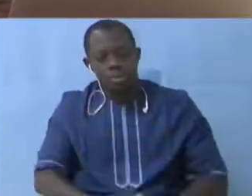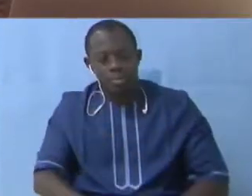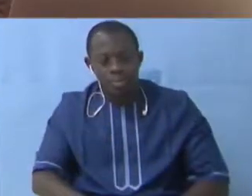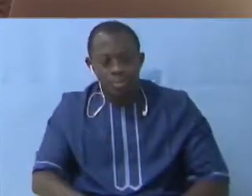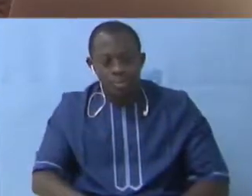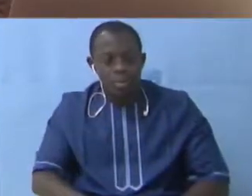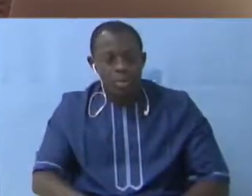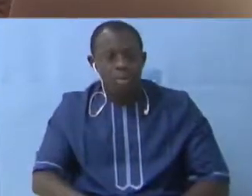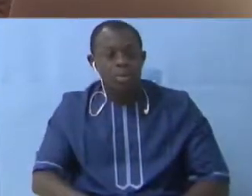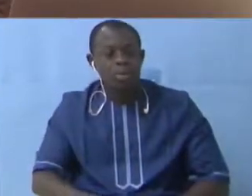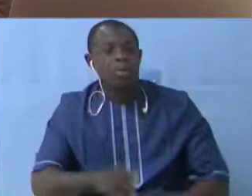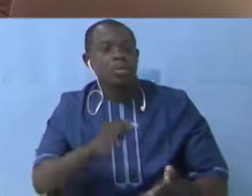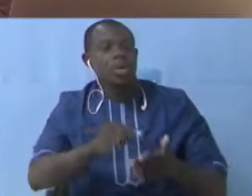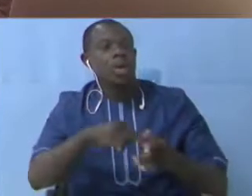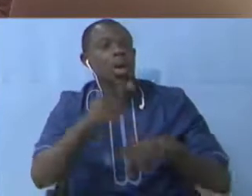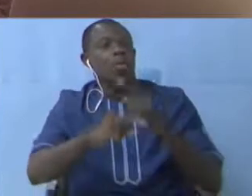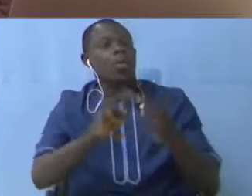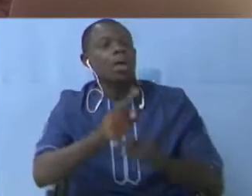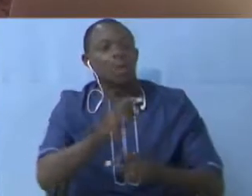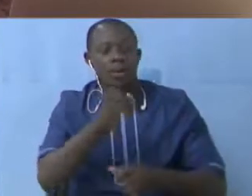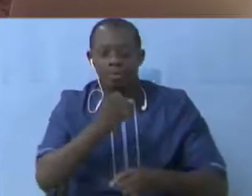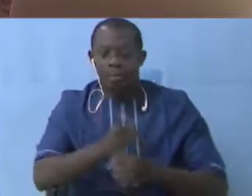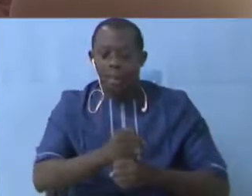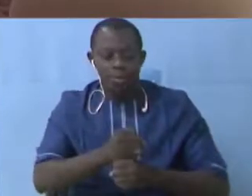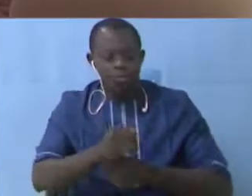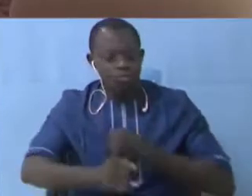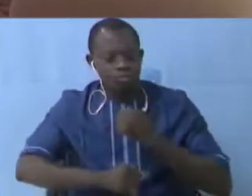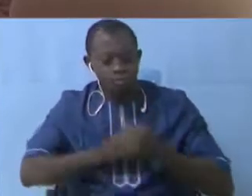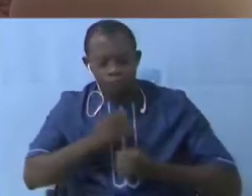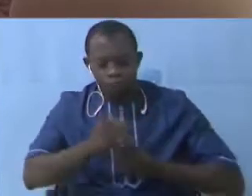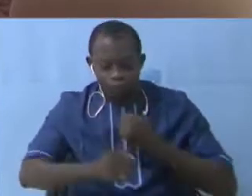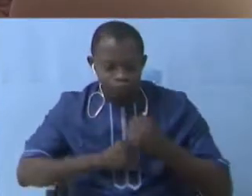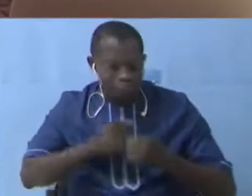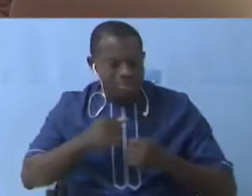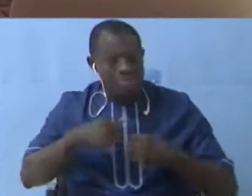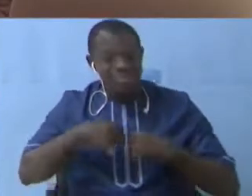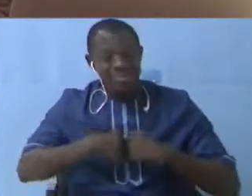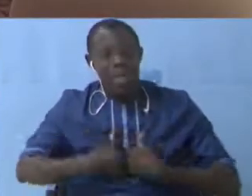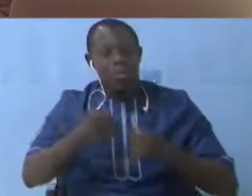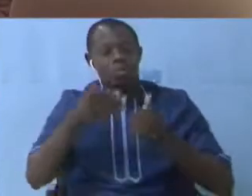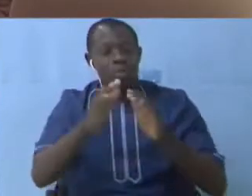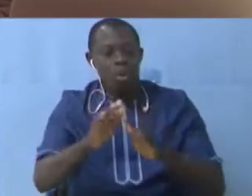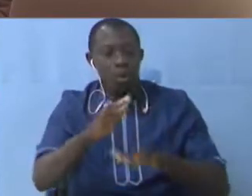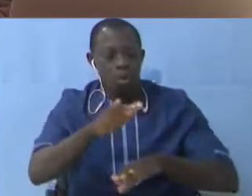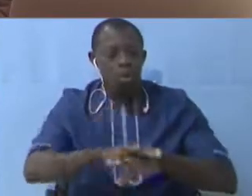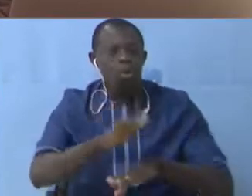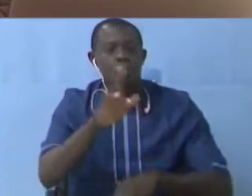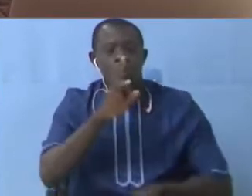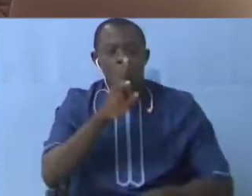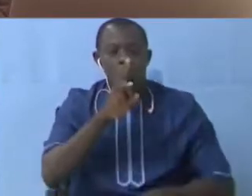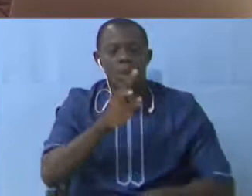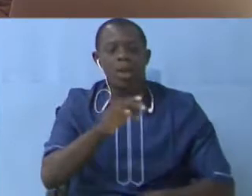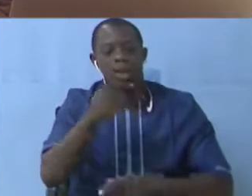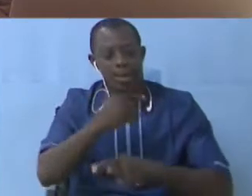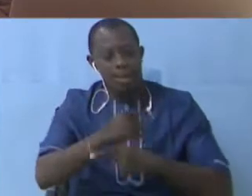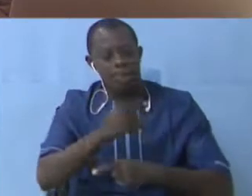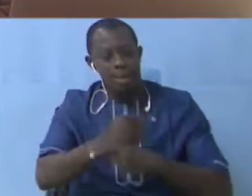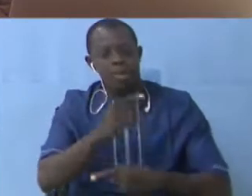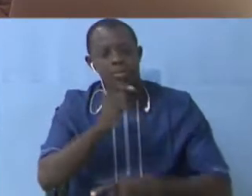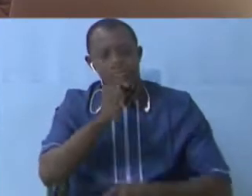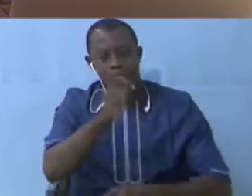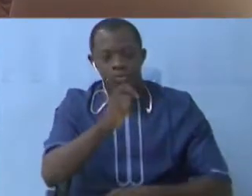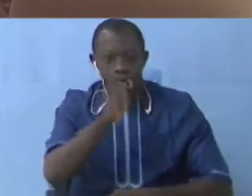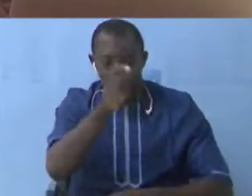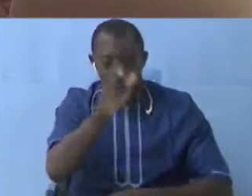Which was about harassment of Gambian journalists. Mooy aju ci coono bi nga xam ne ñu ngi ko doon teg taskati xibaari Gambia yi.